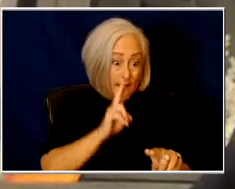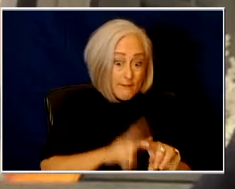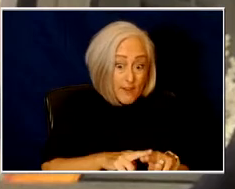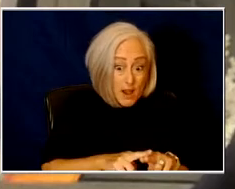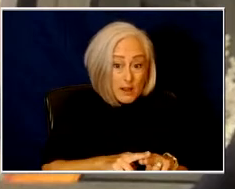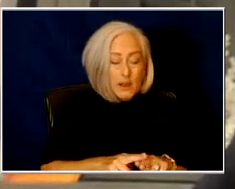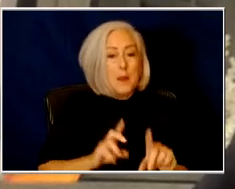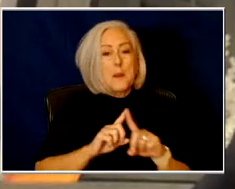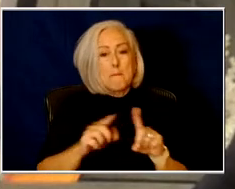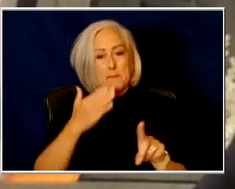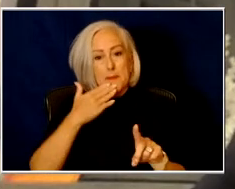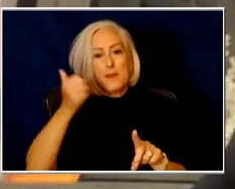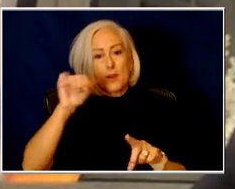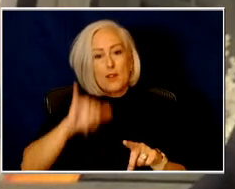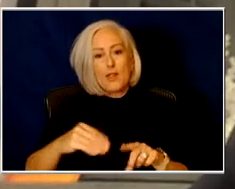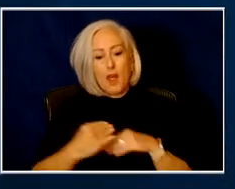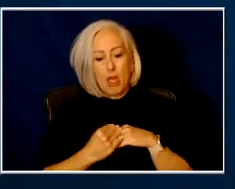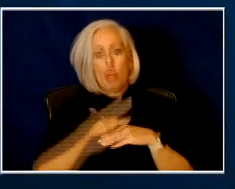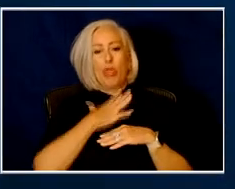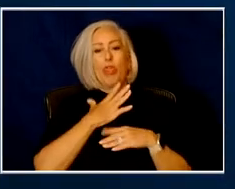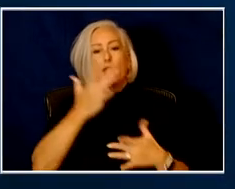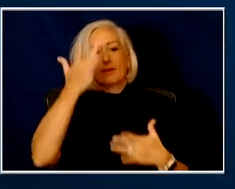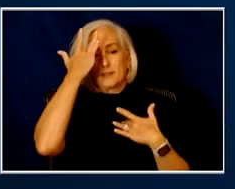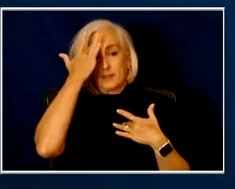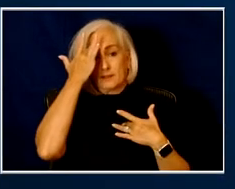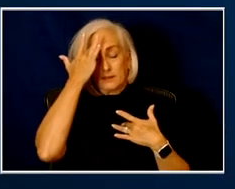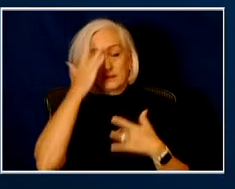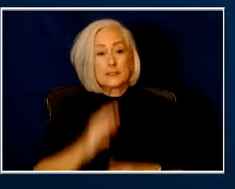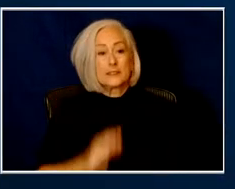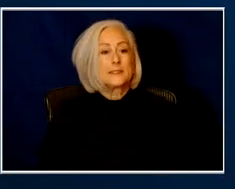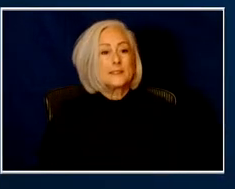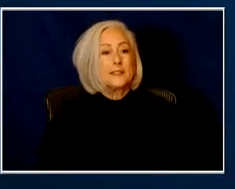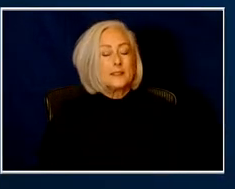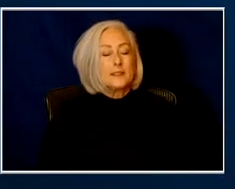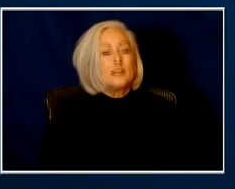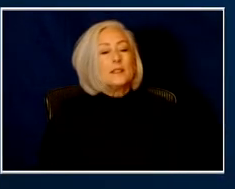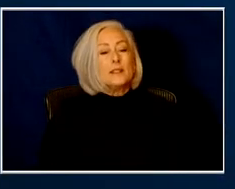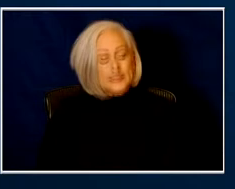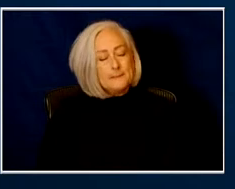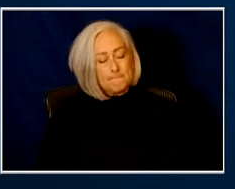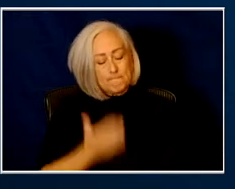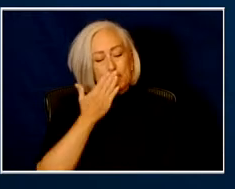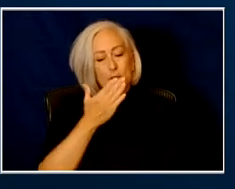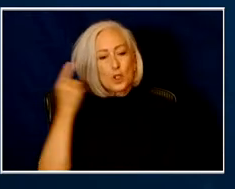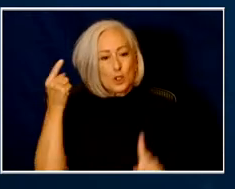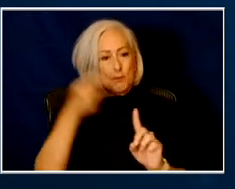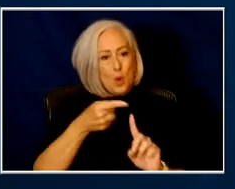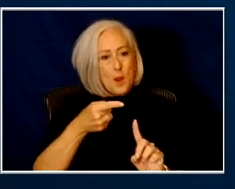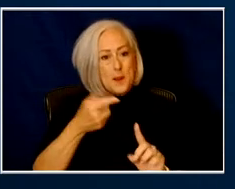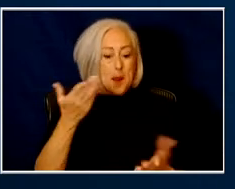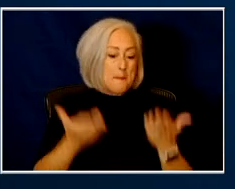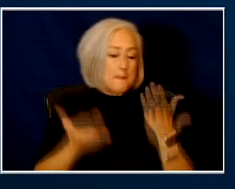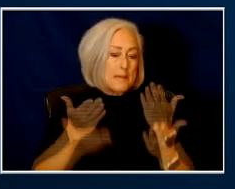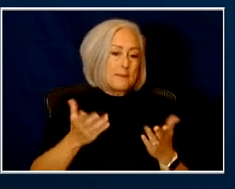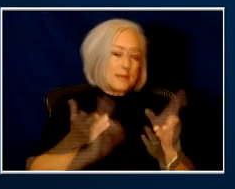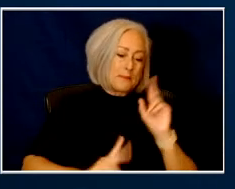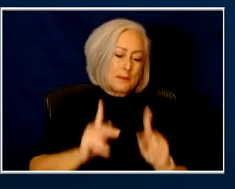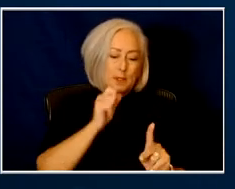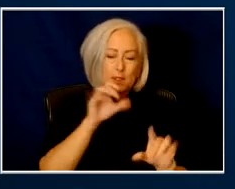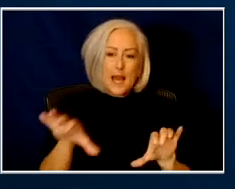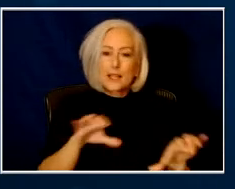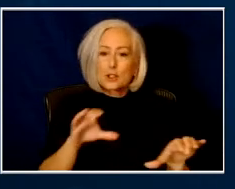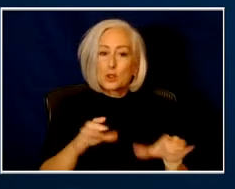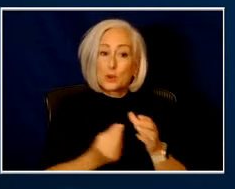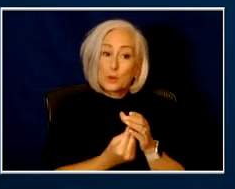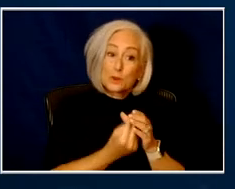suffering the consequences of that yeah you know I think that's a great point I think you know maybe people weren't doing it in the spring and summer when specifically if